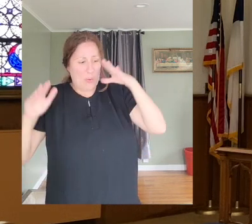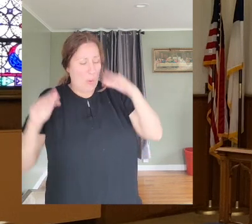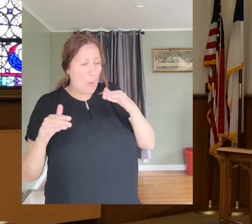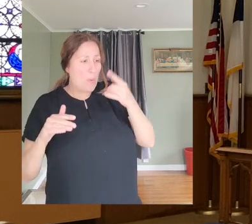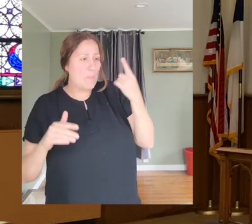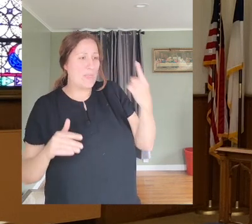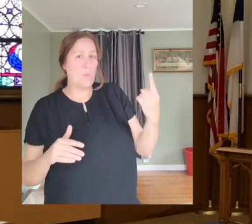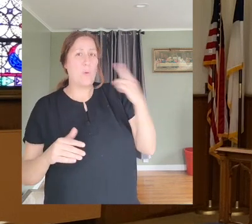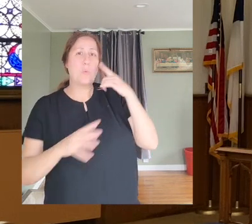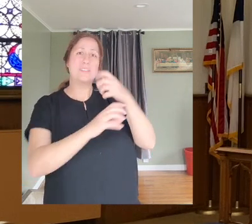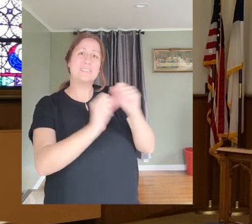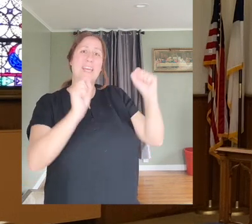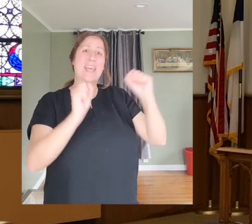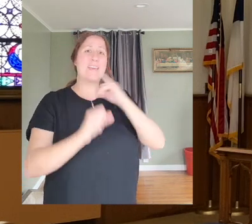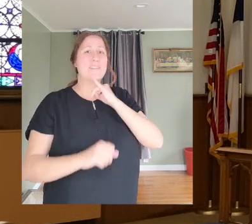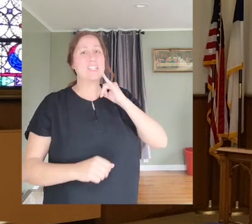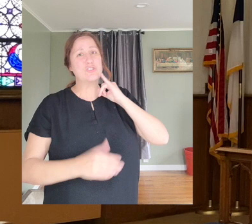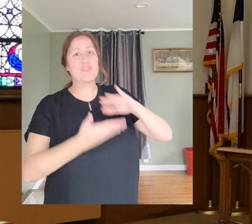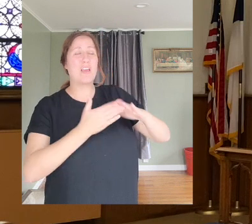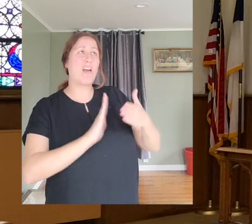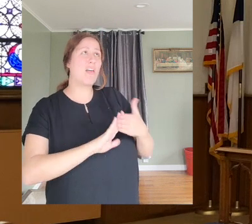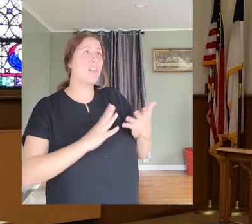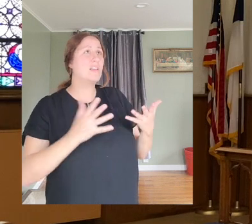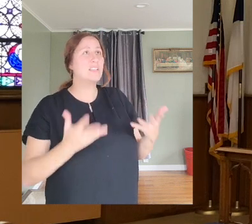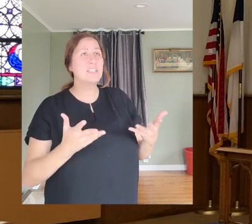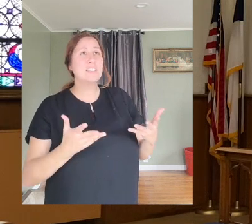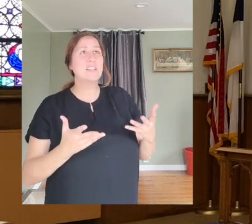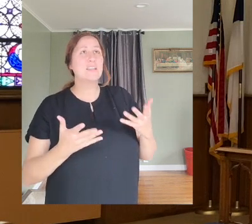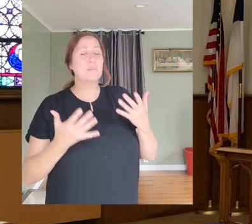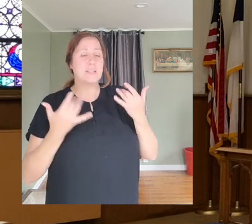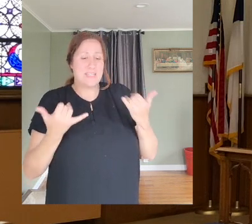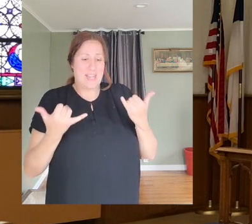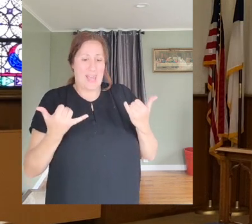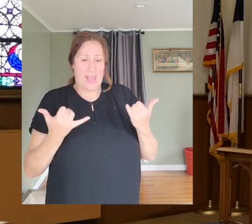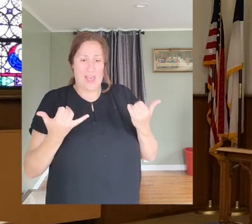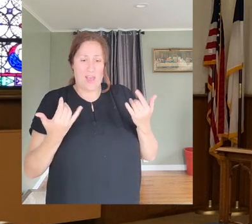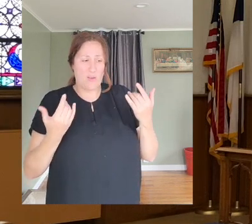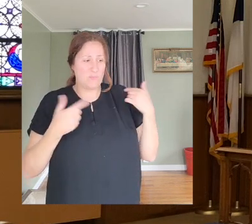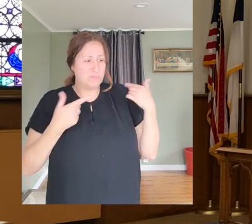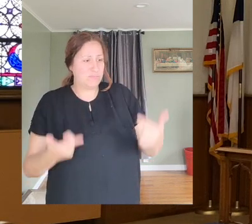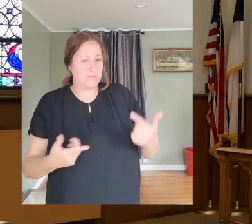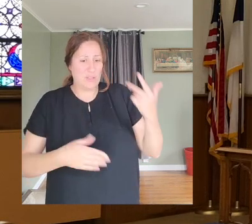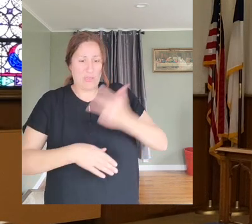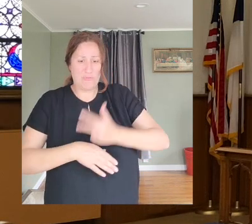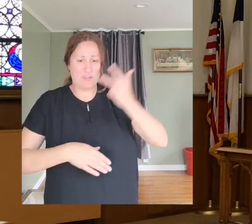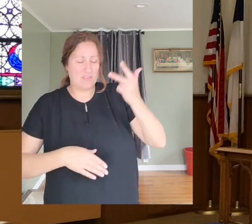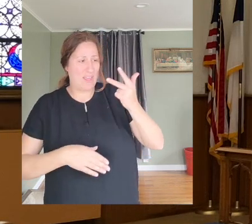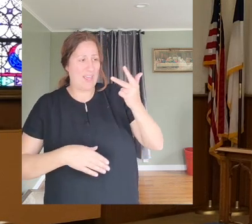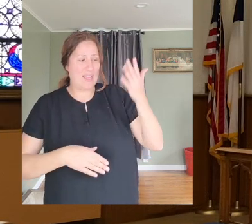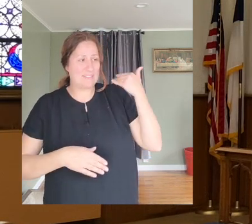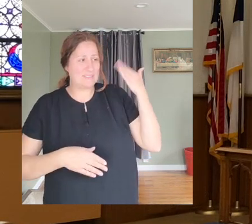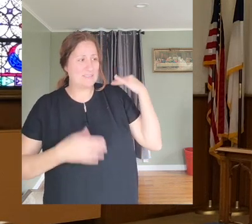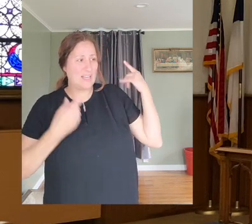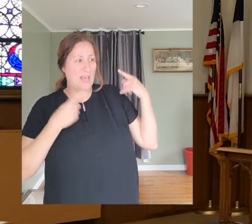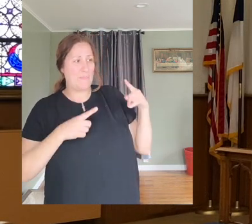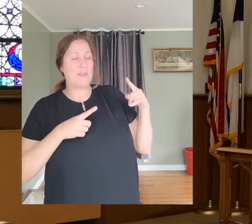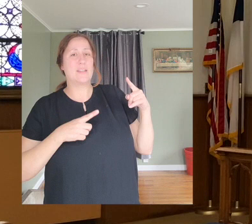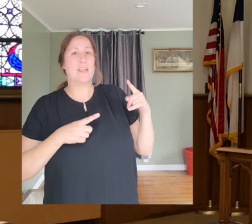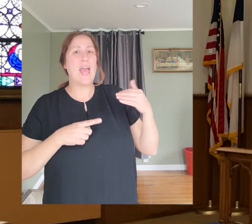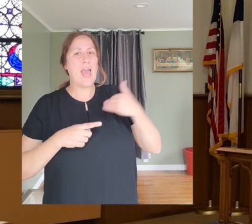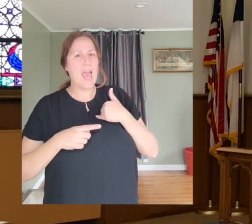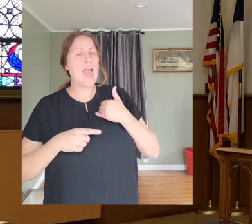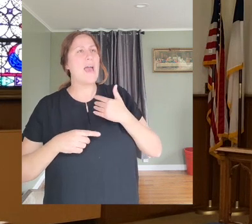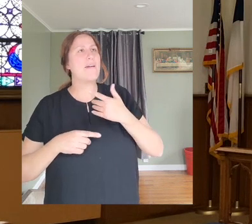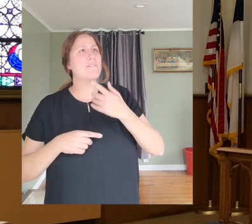Israel. Yes, and beside all this, it is now the third day since these things happened. Moreover, some women of our